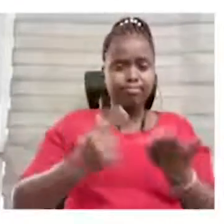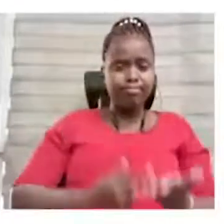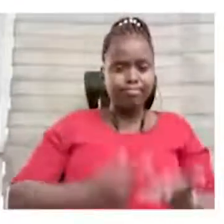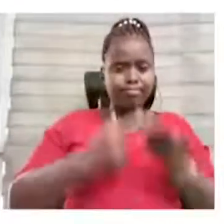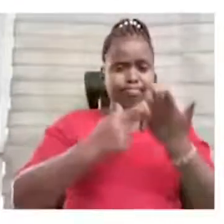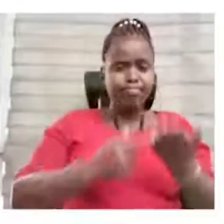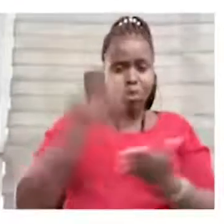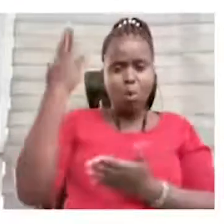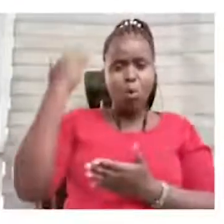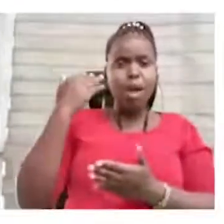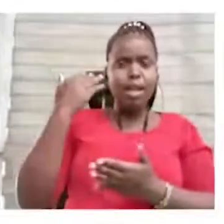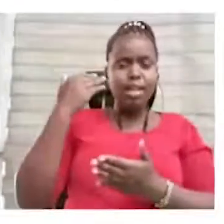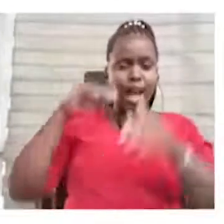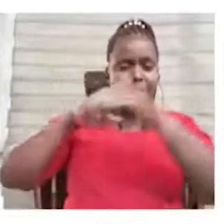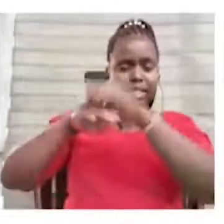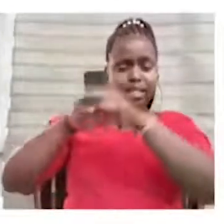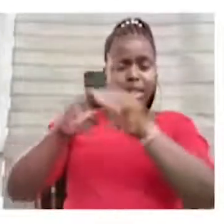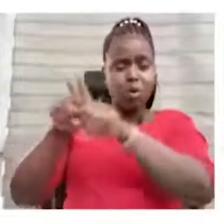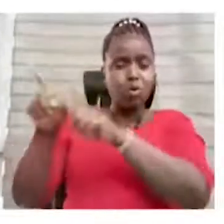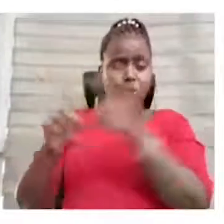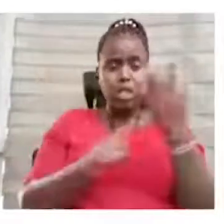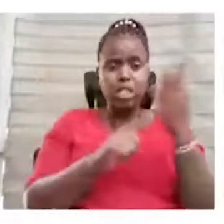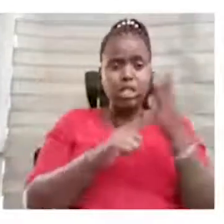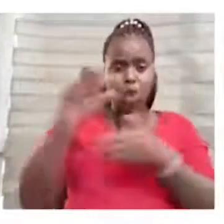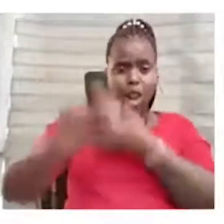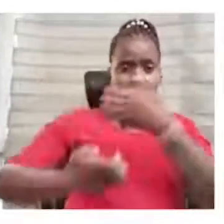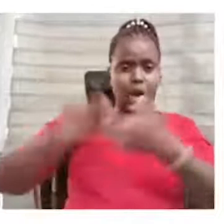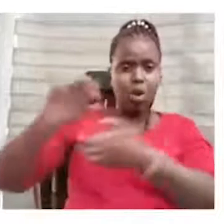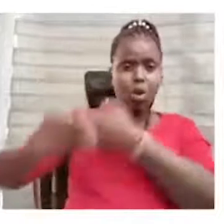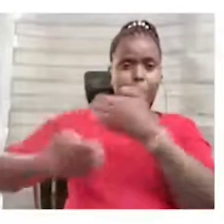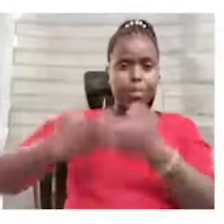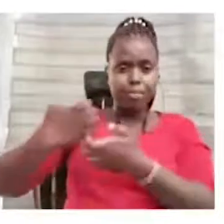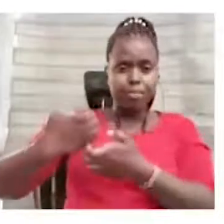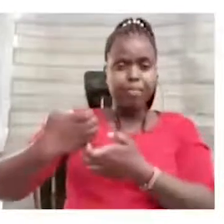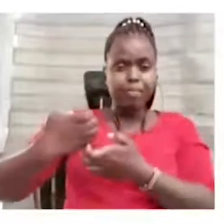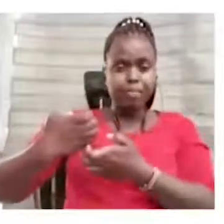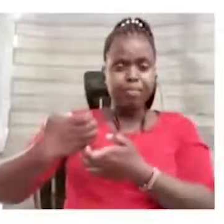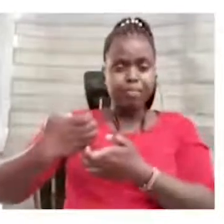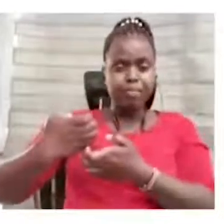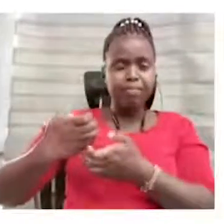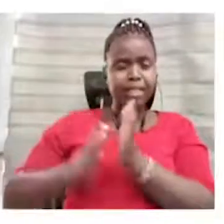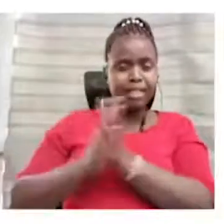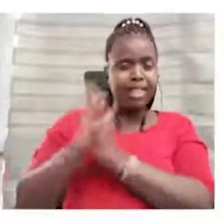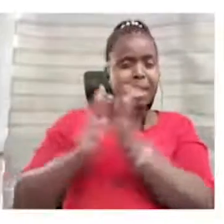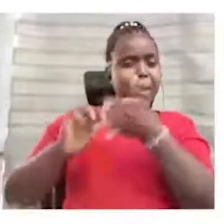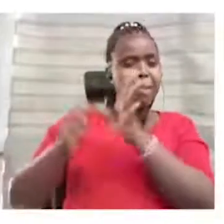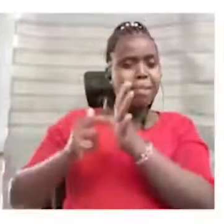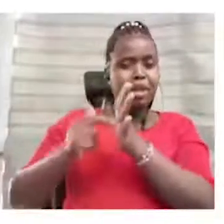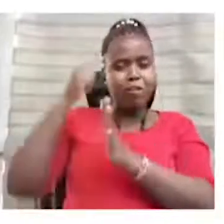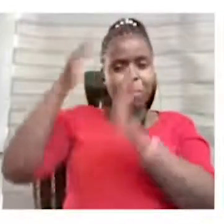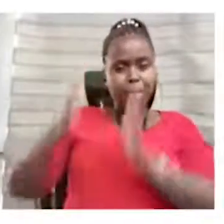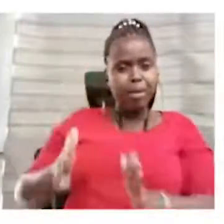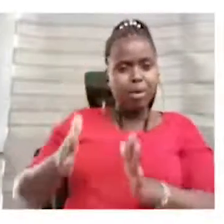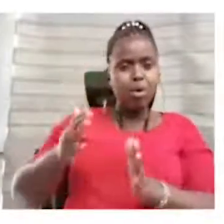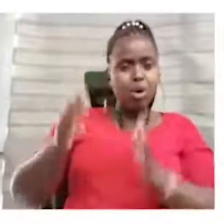to the digital world and digital economy is just a basic human right recognized by